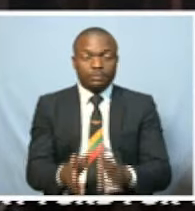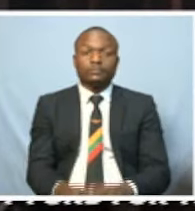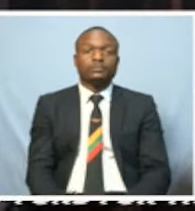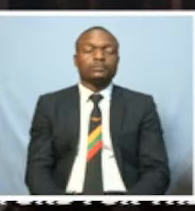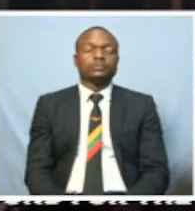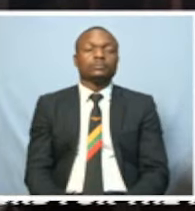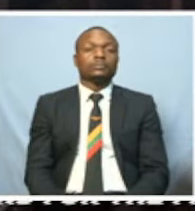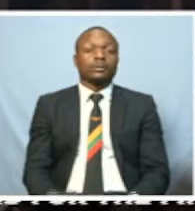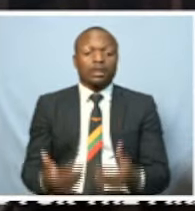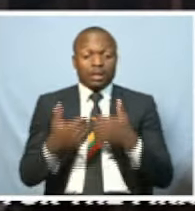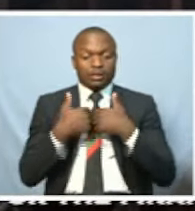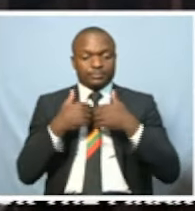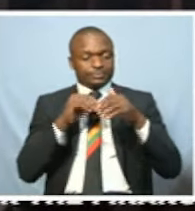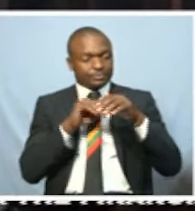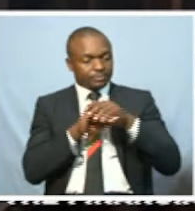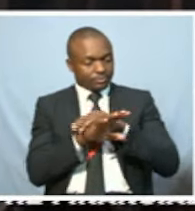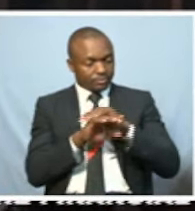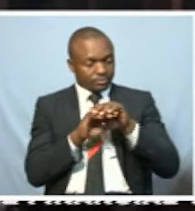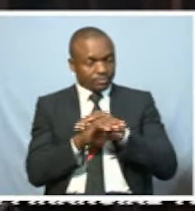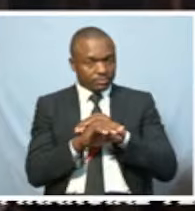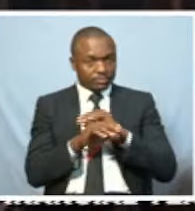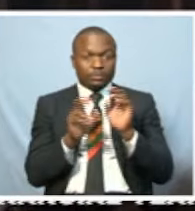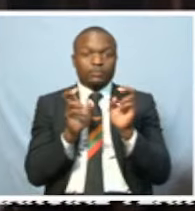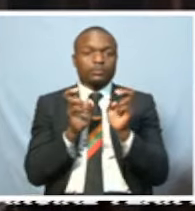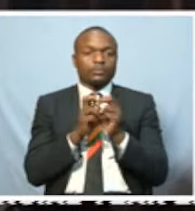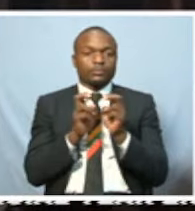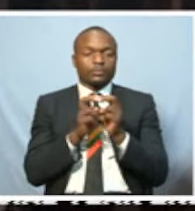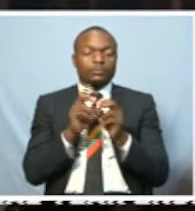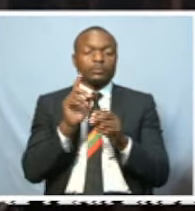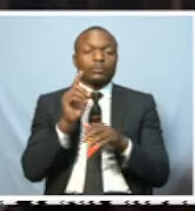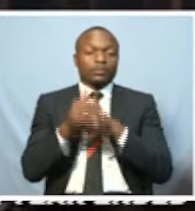have access to a contract a year